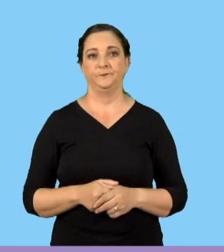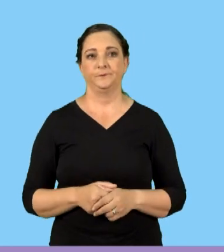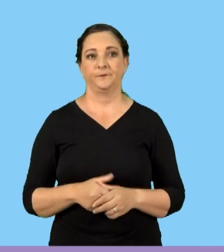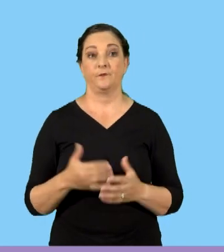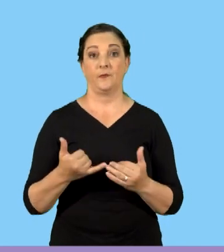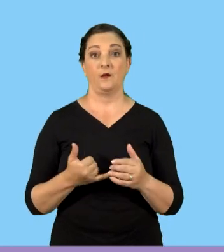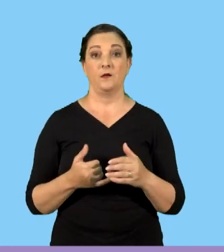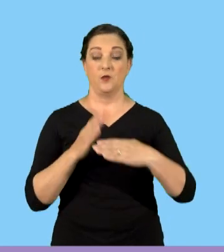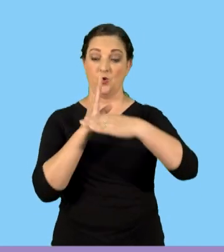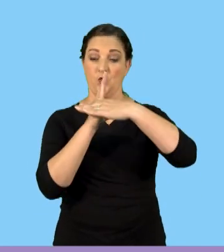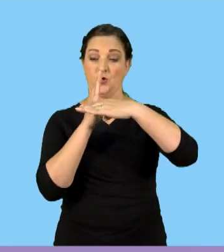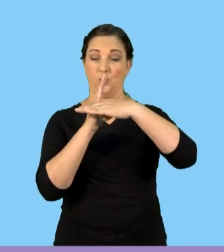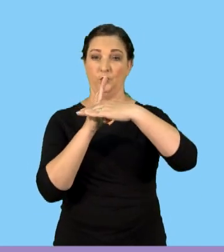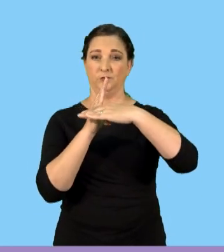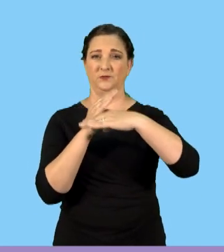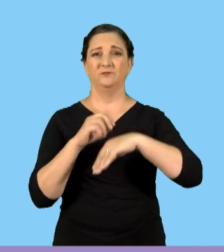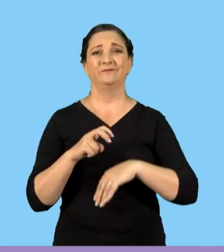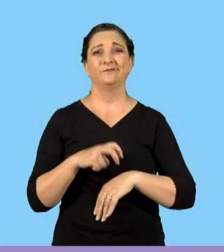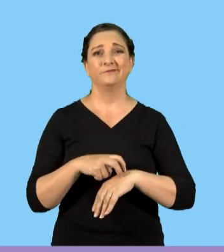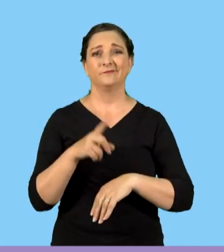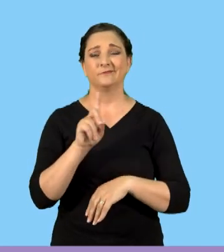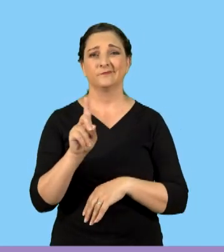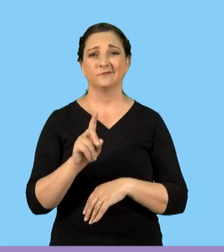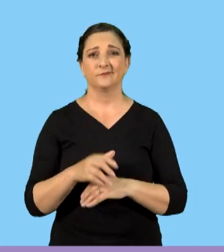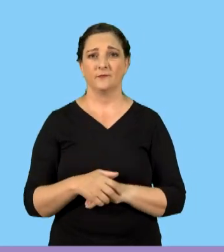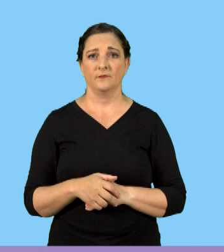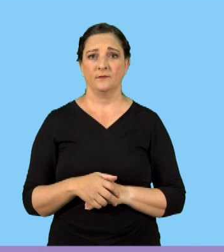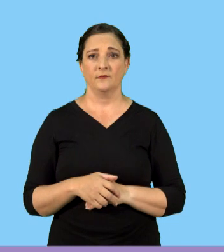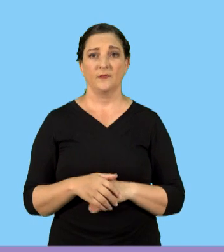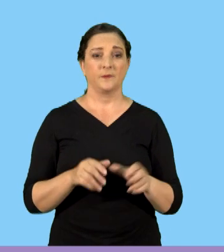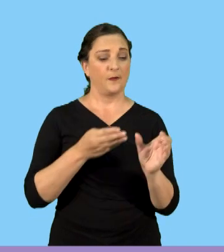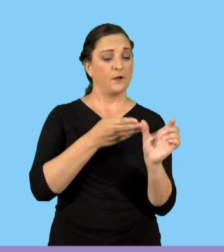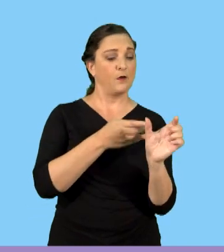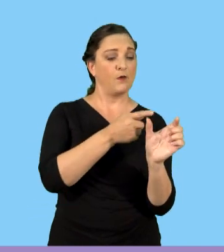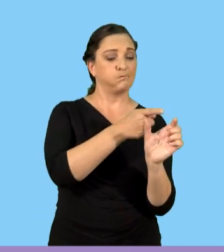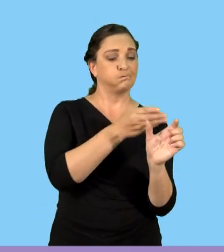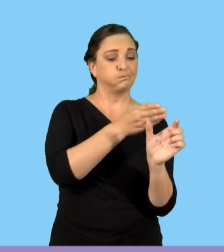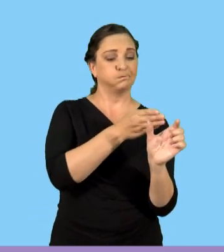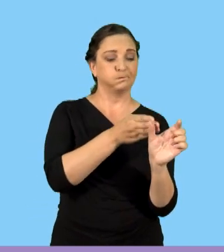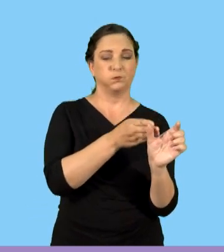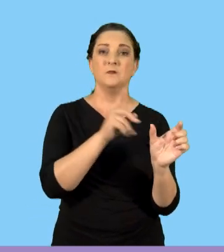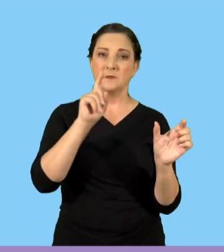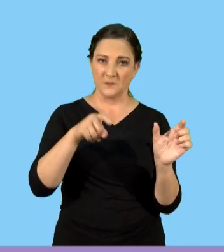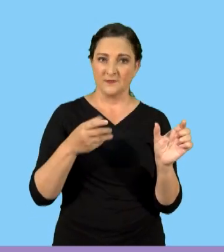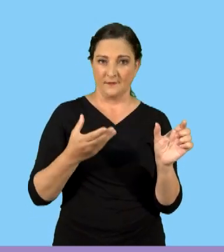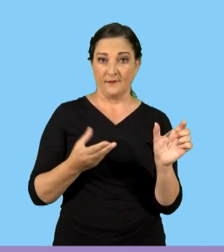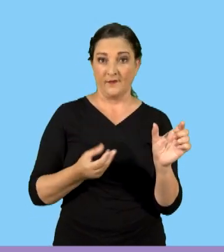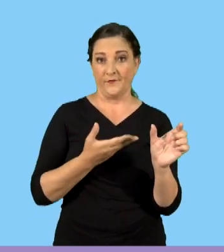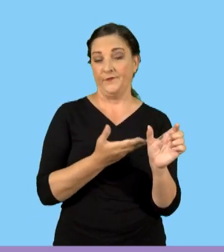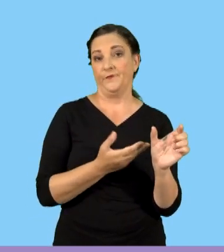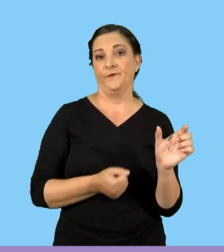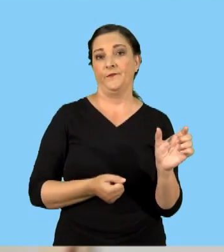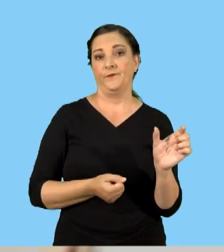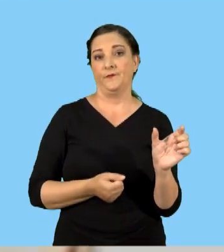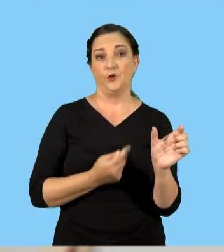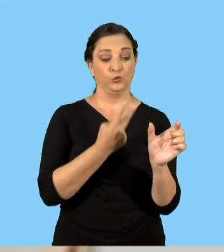that comes first. Now, to plot a point on a Cartesian plane, you need to have the ordered pairs.